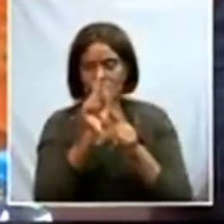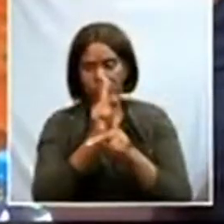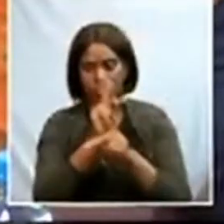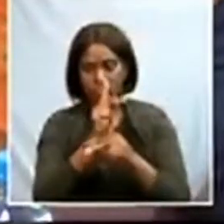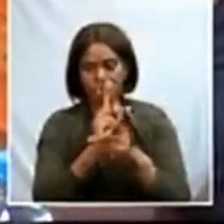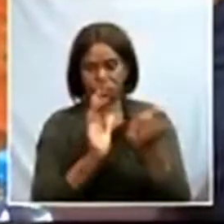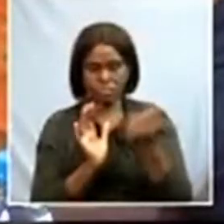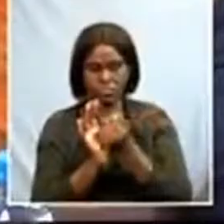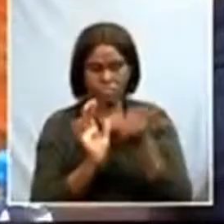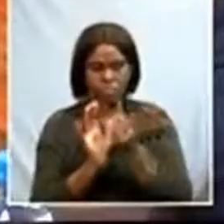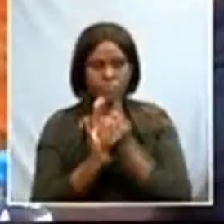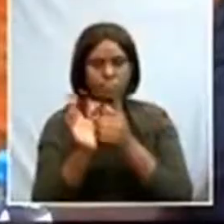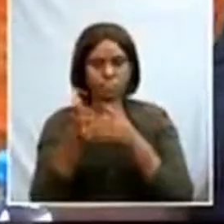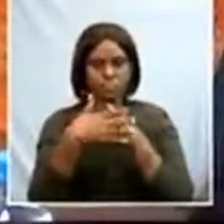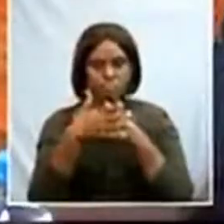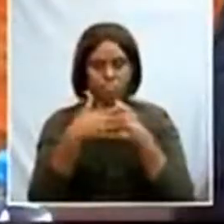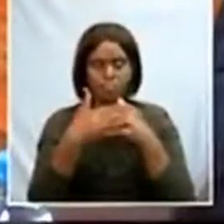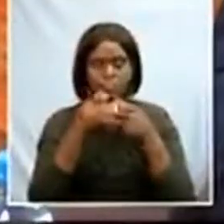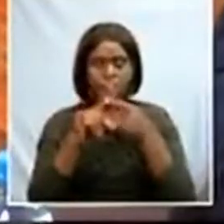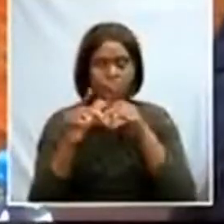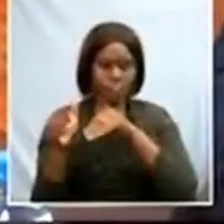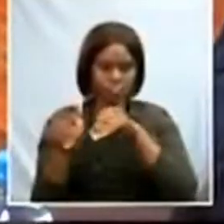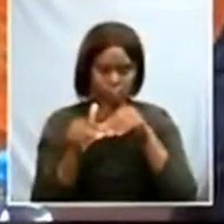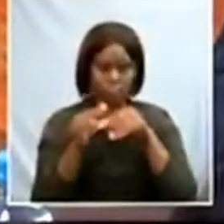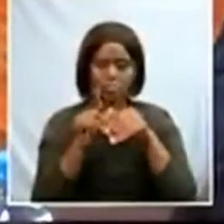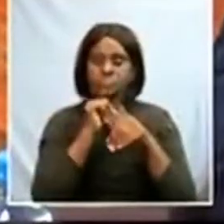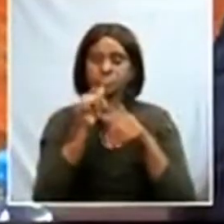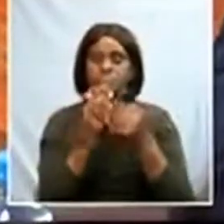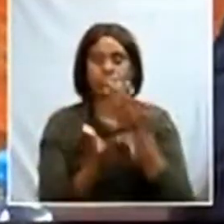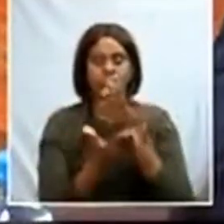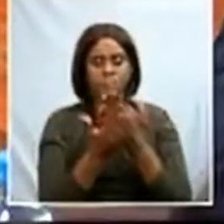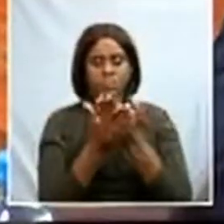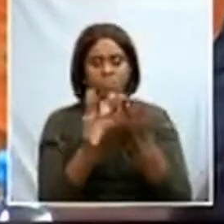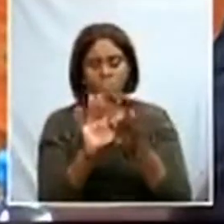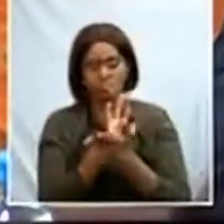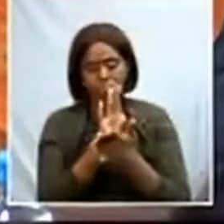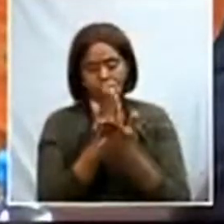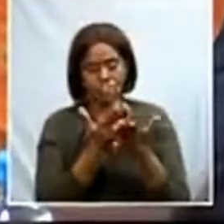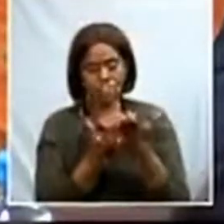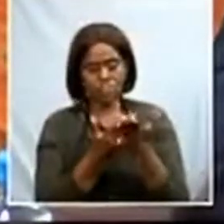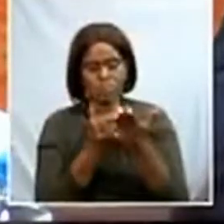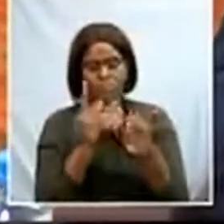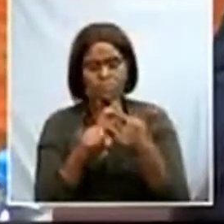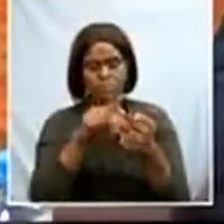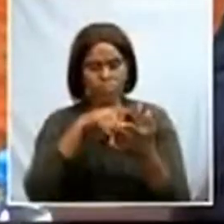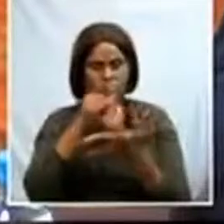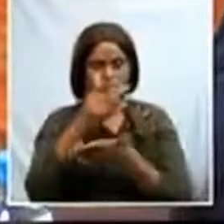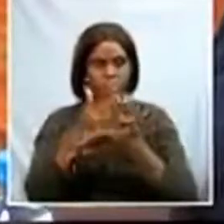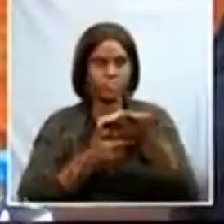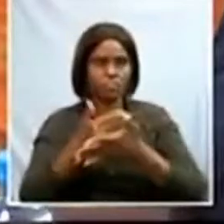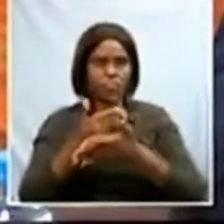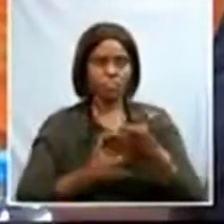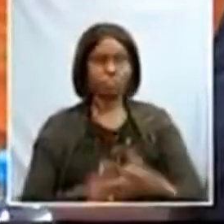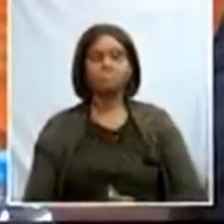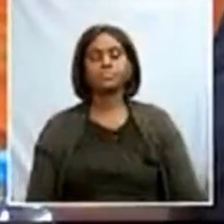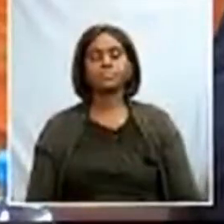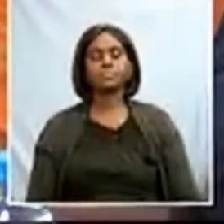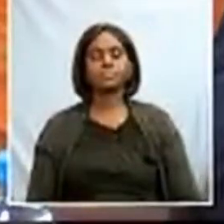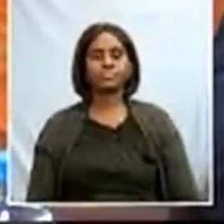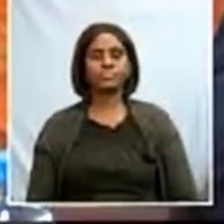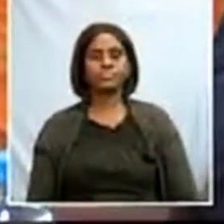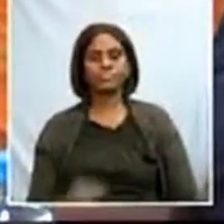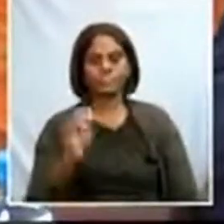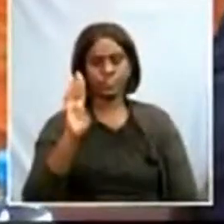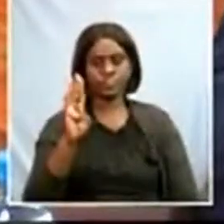and key cabinets to avoid not attaching the documents to payment vouchers. Part